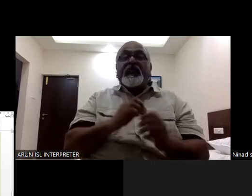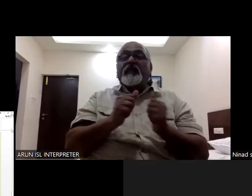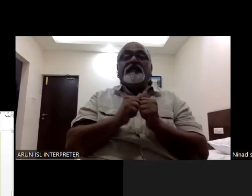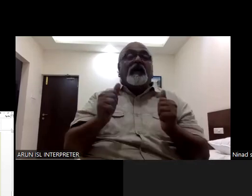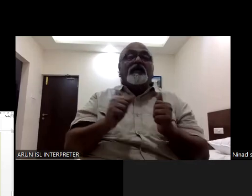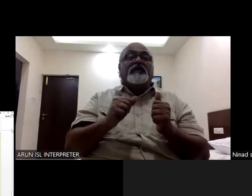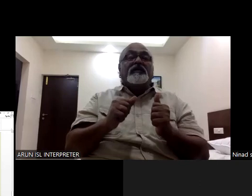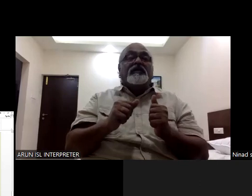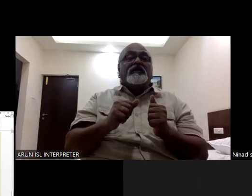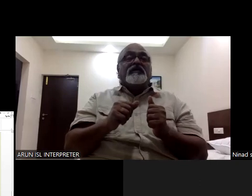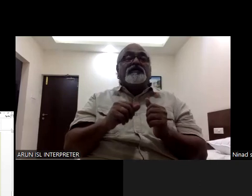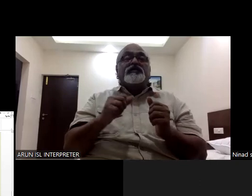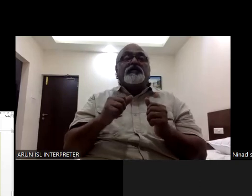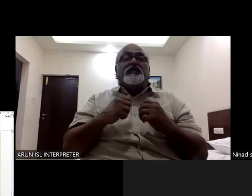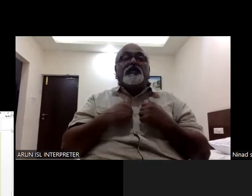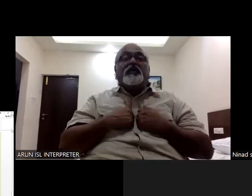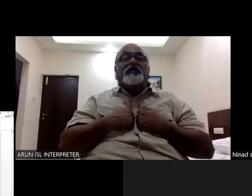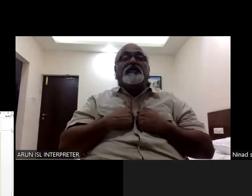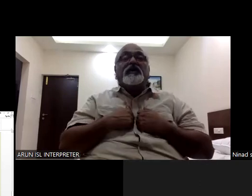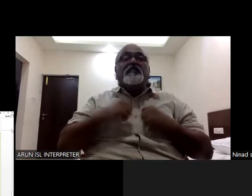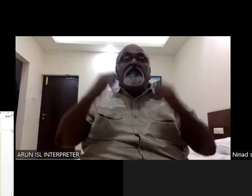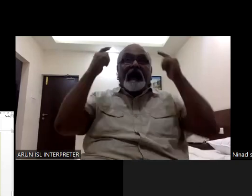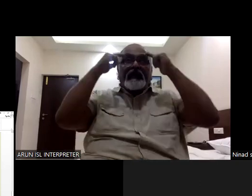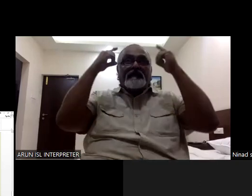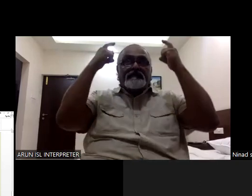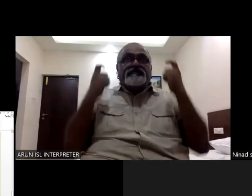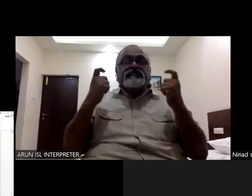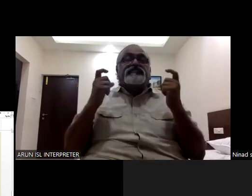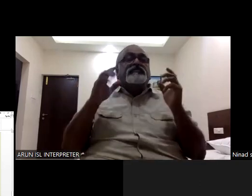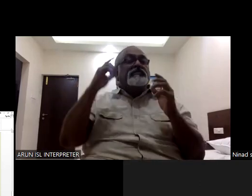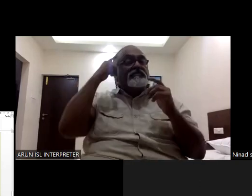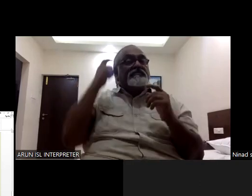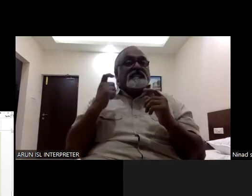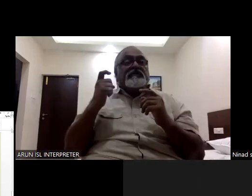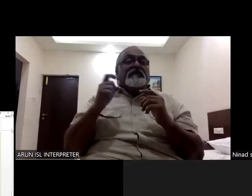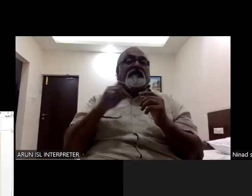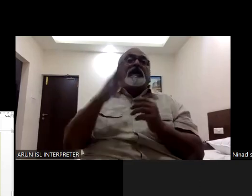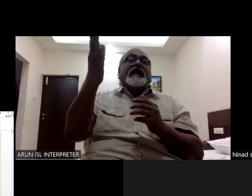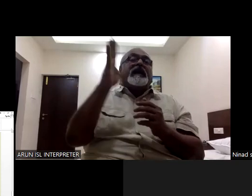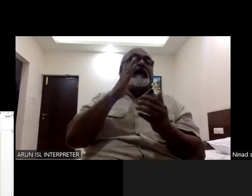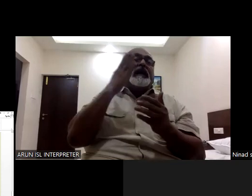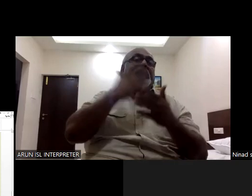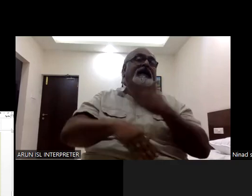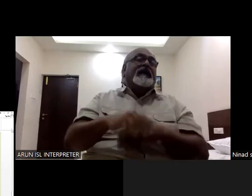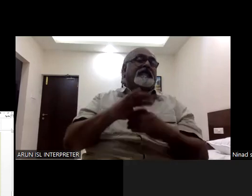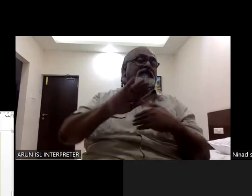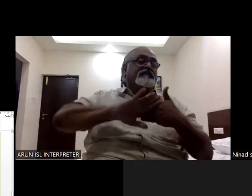mental barrier or a mental mindset of saying you are